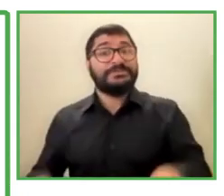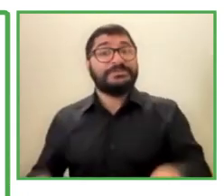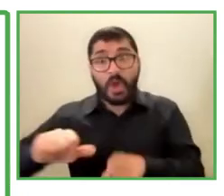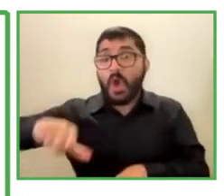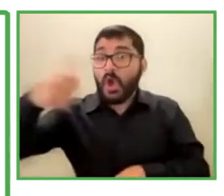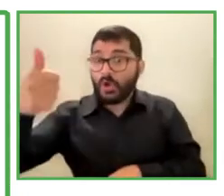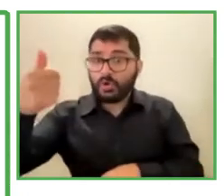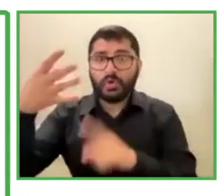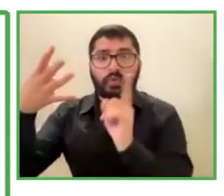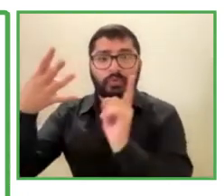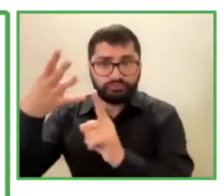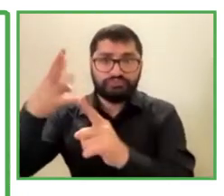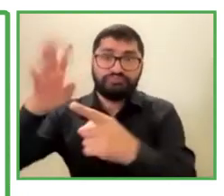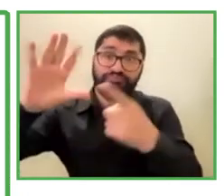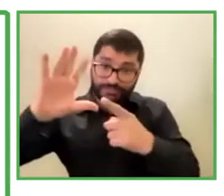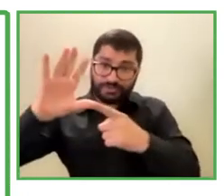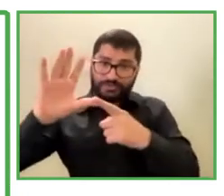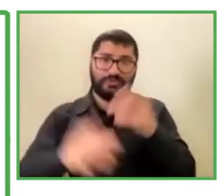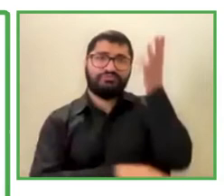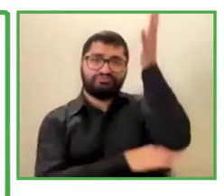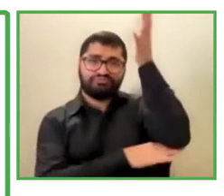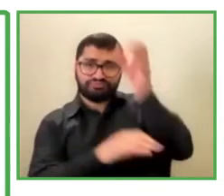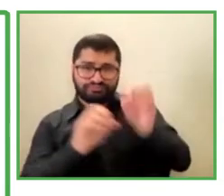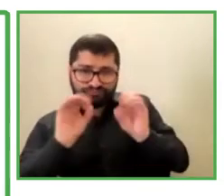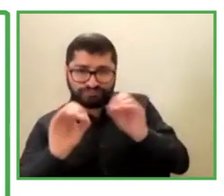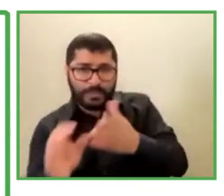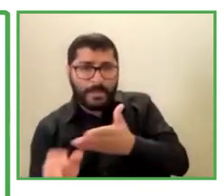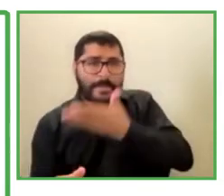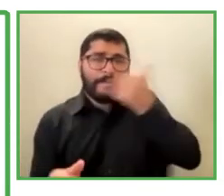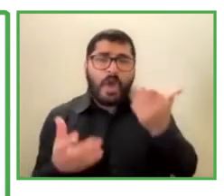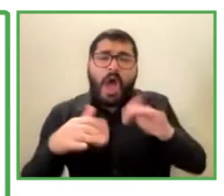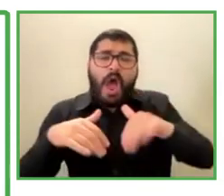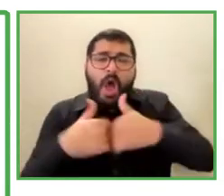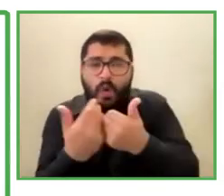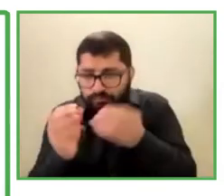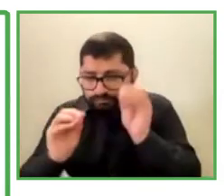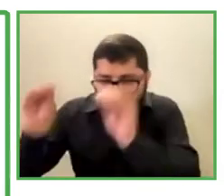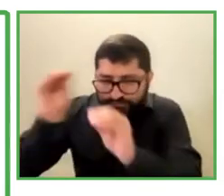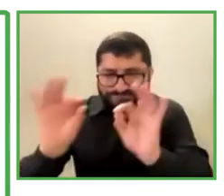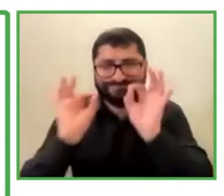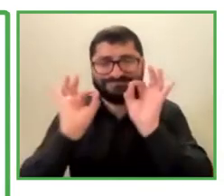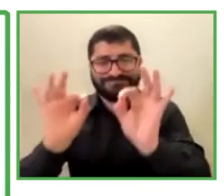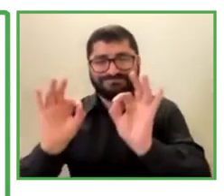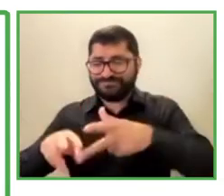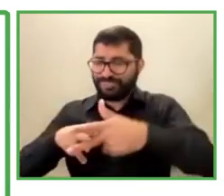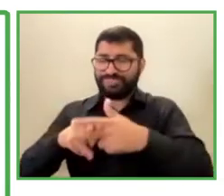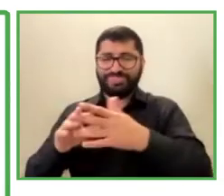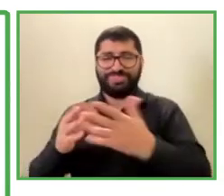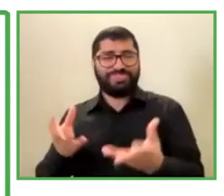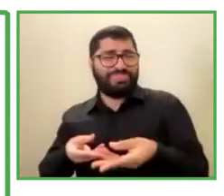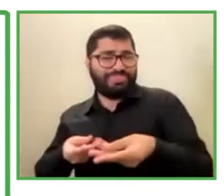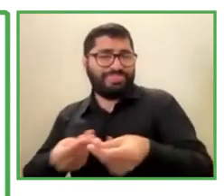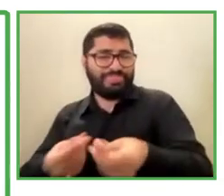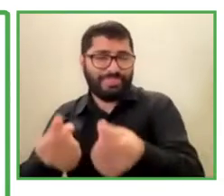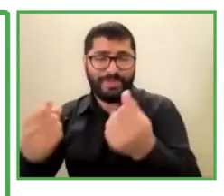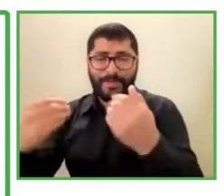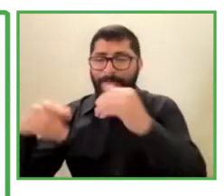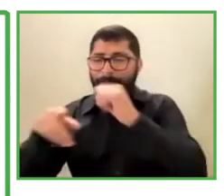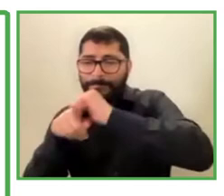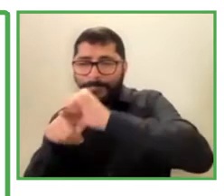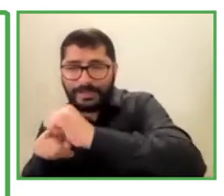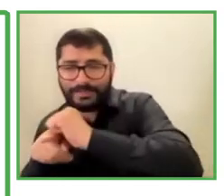training for better use of technology and for best practices in inclusion. So we have a